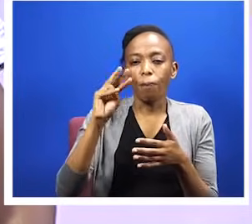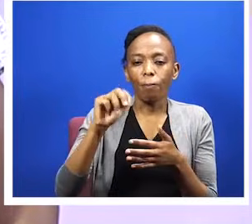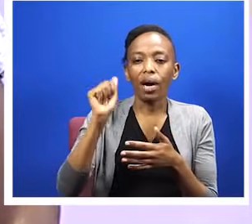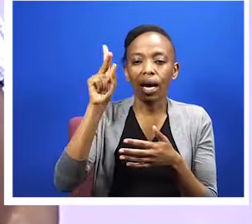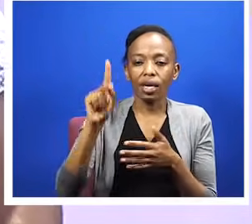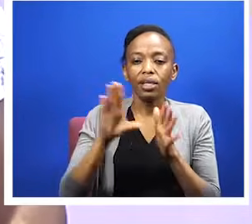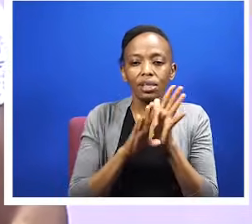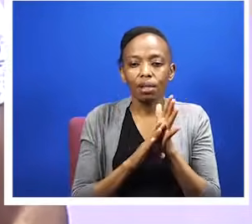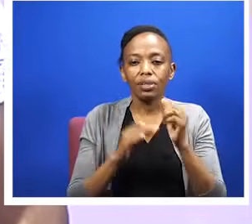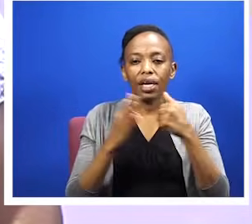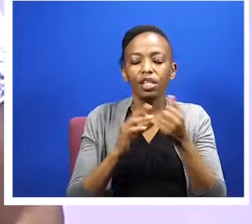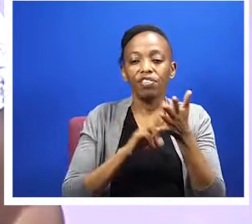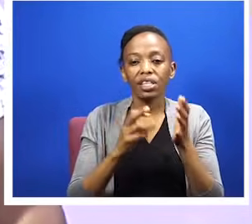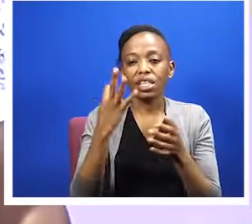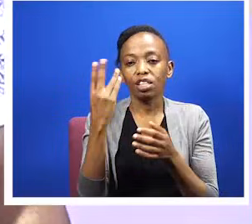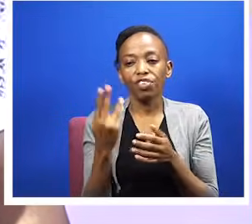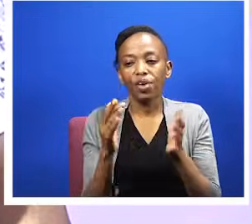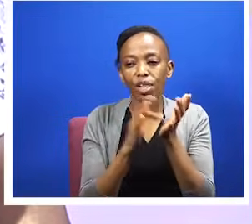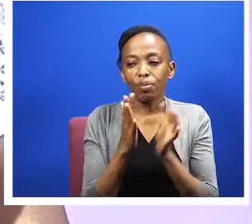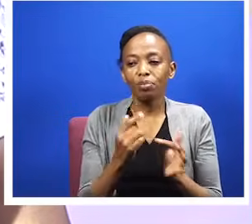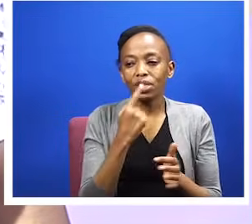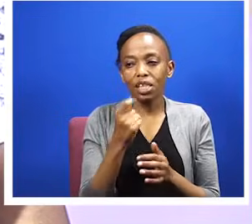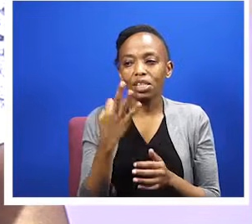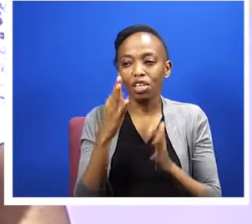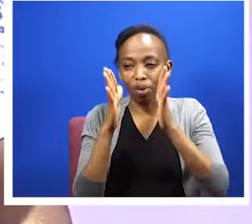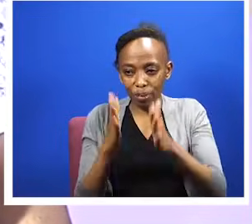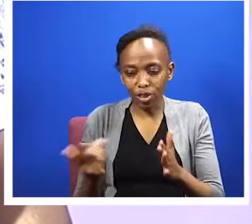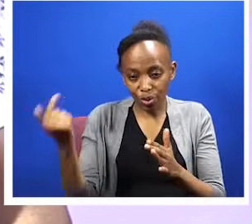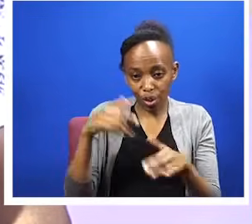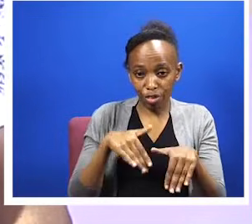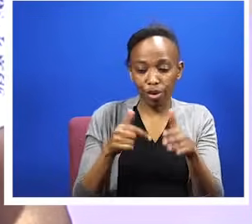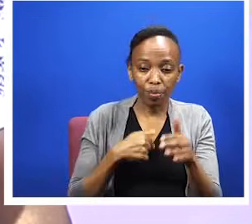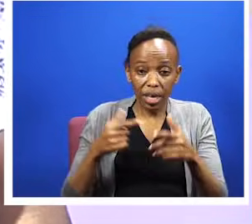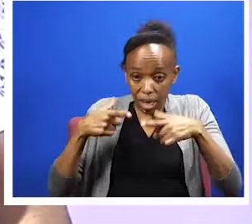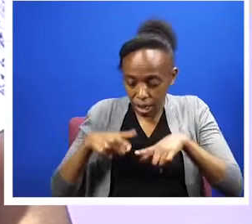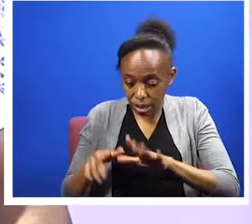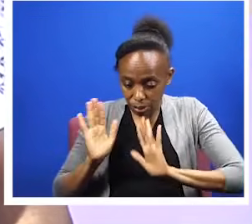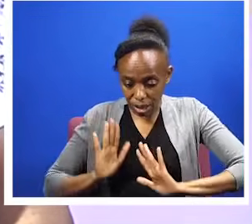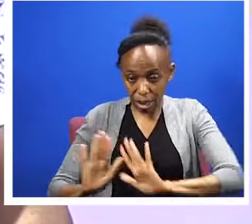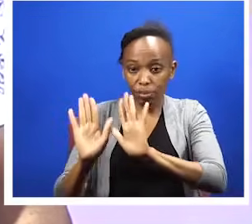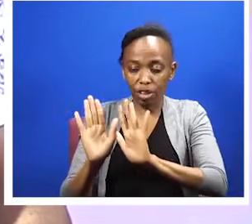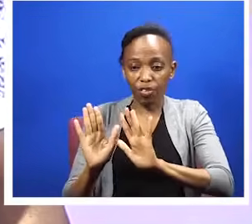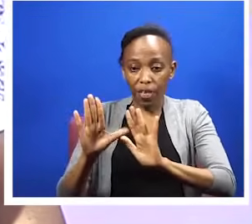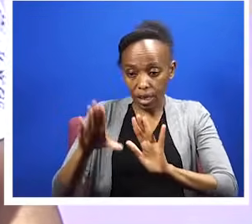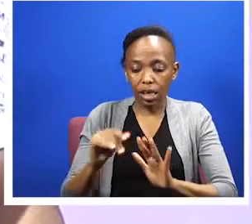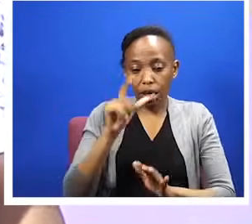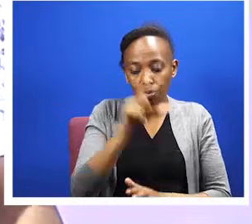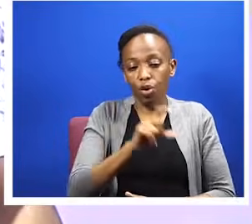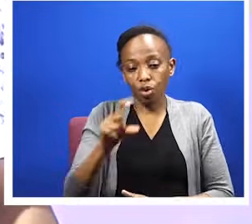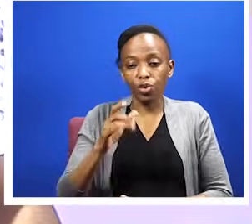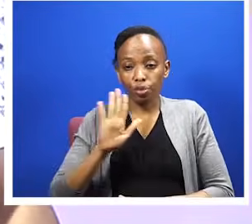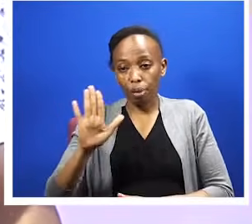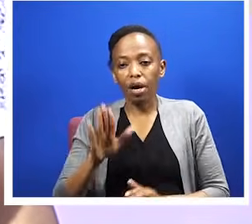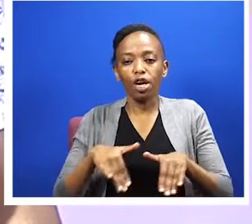verses 34. And the Bible says, if anyone will come after me, let him deny himself, take up his cross, and